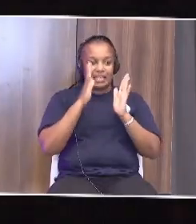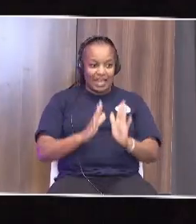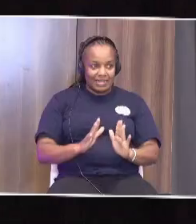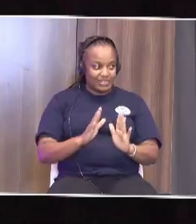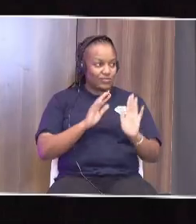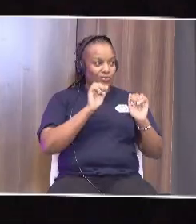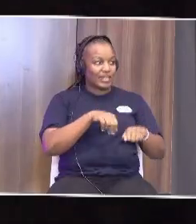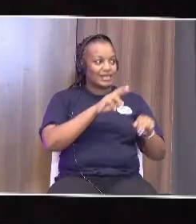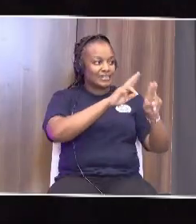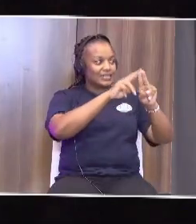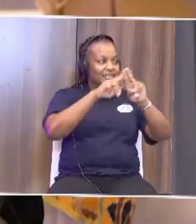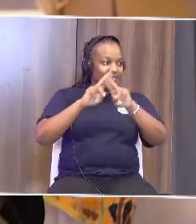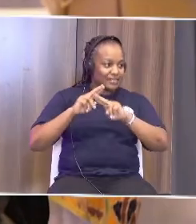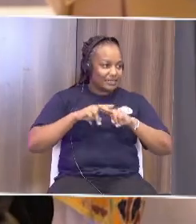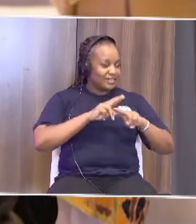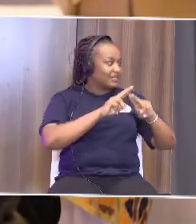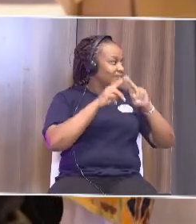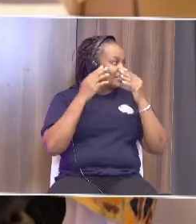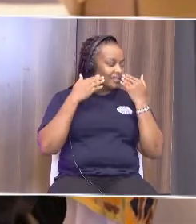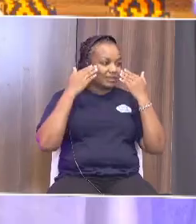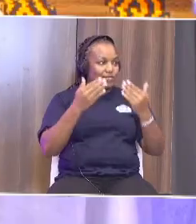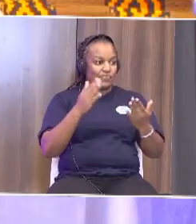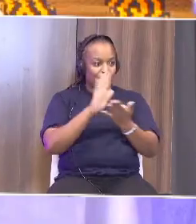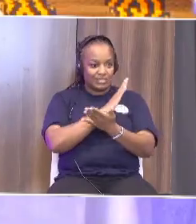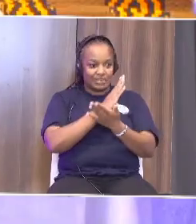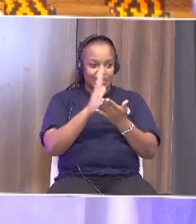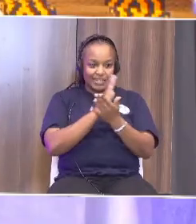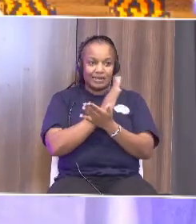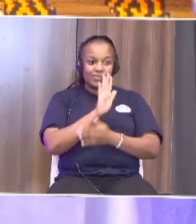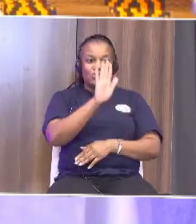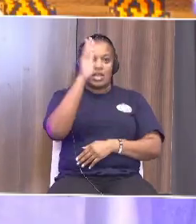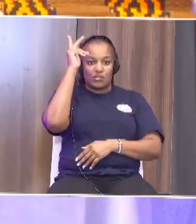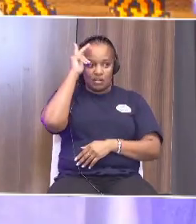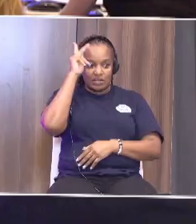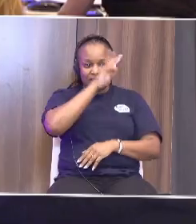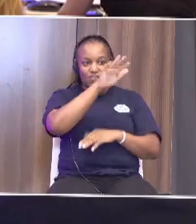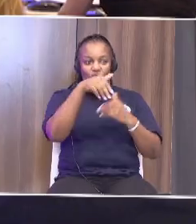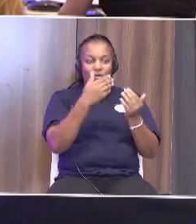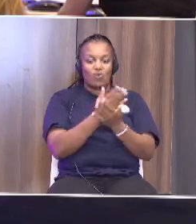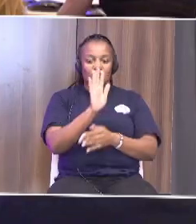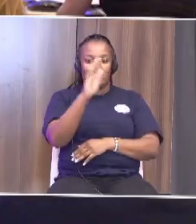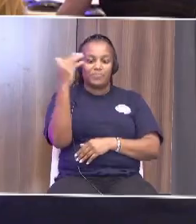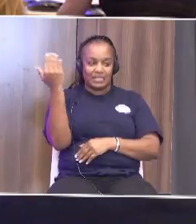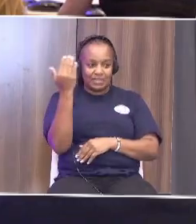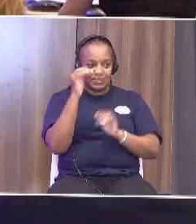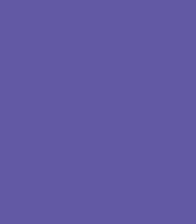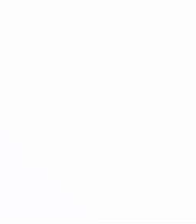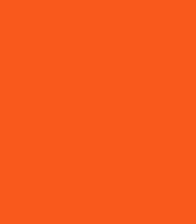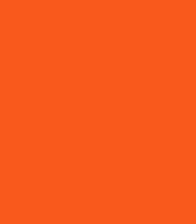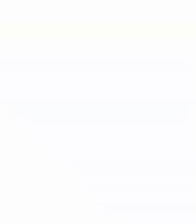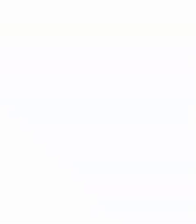take your seats. Thank you very much. Thank you for sharing your knowledge and all your presentations. You can take your seats.